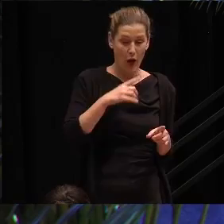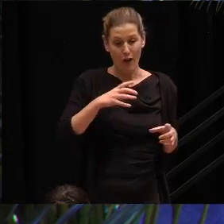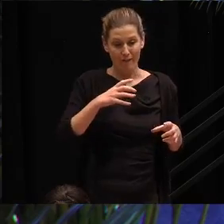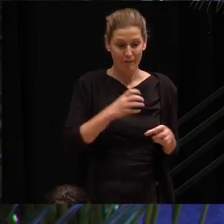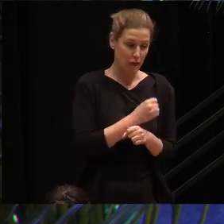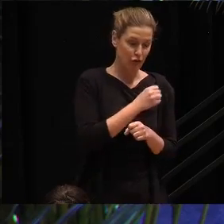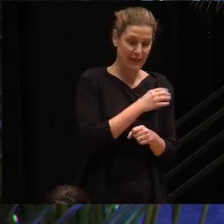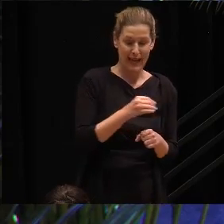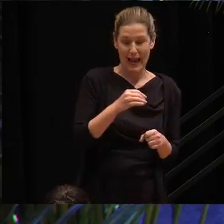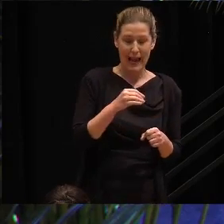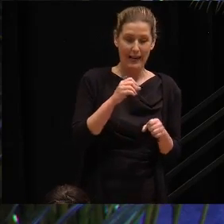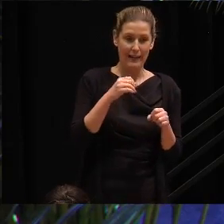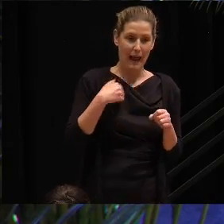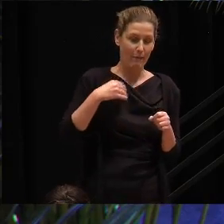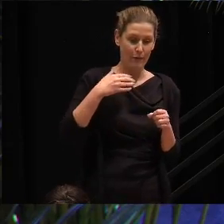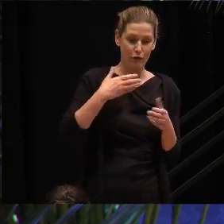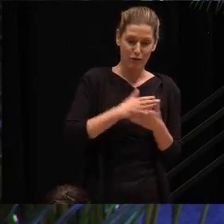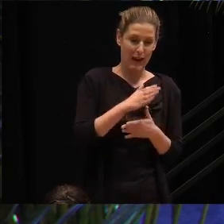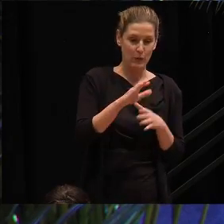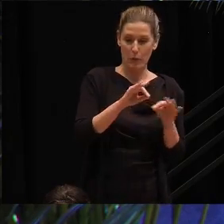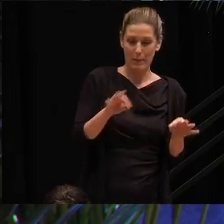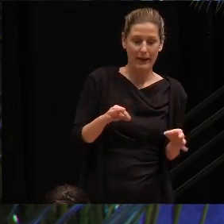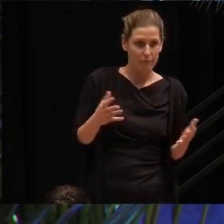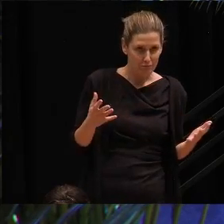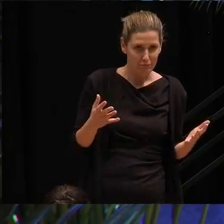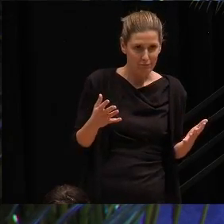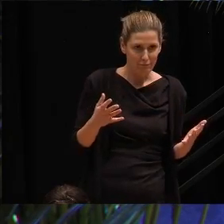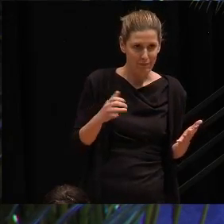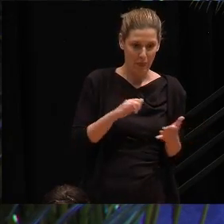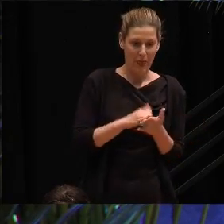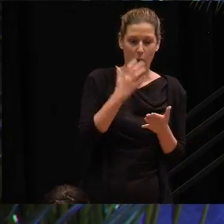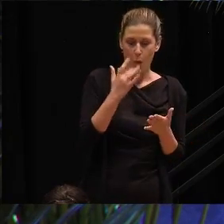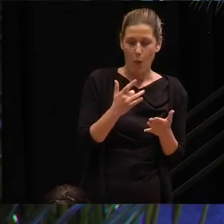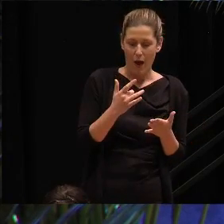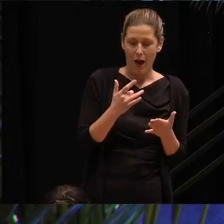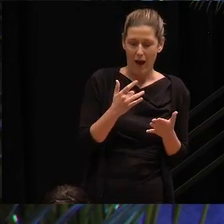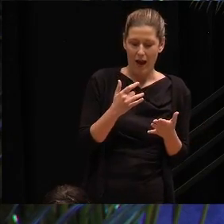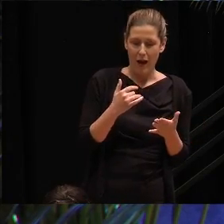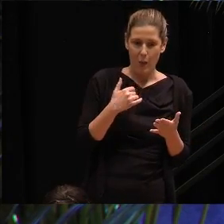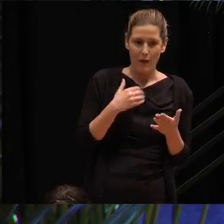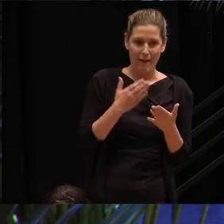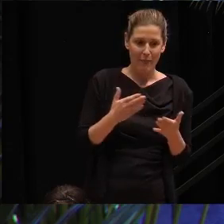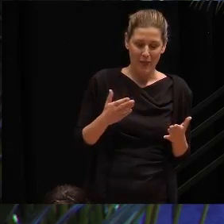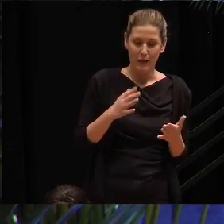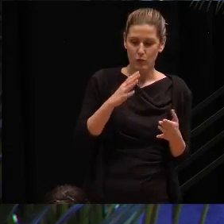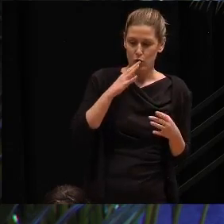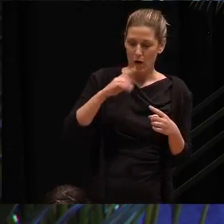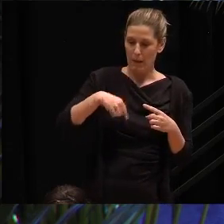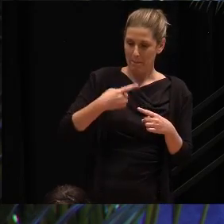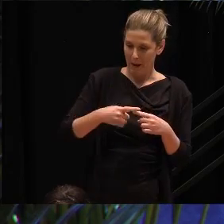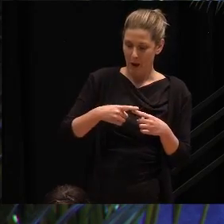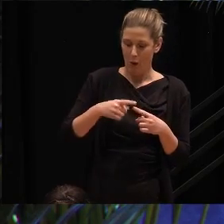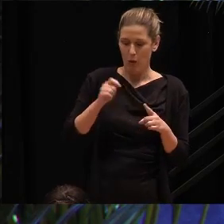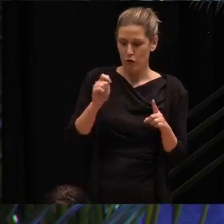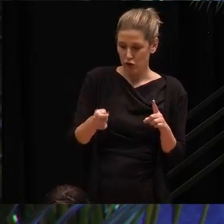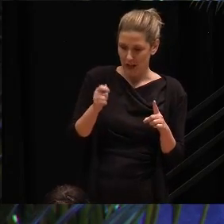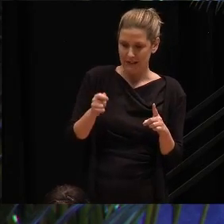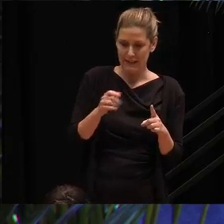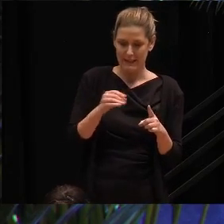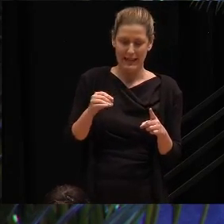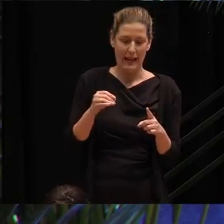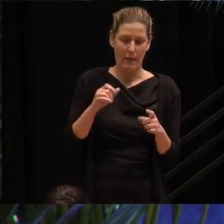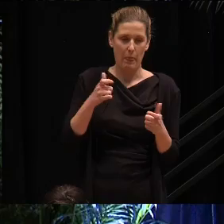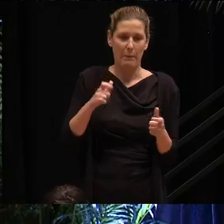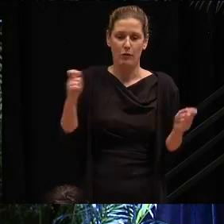spoiling, that is why I think there are differences to be talked about here with Justice Gorsuch and then the broader changing of the